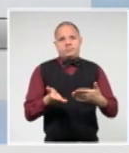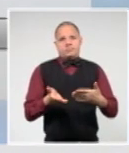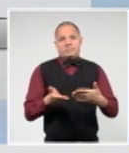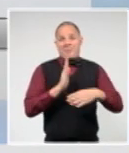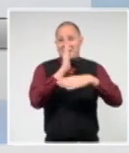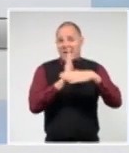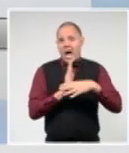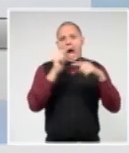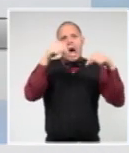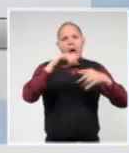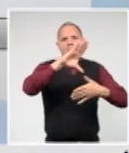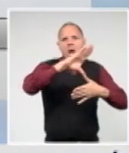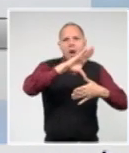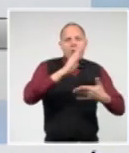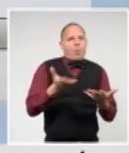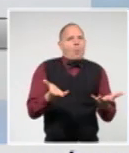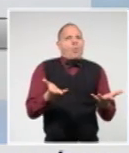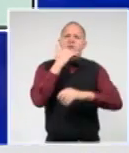3.44%.